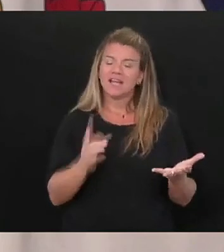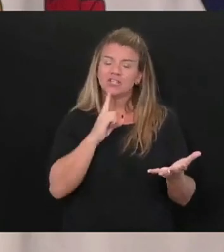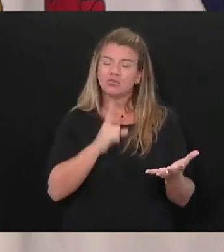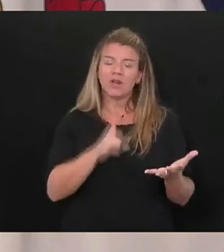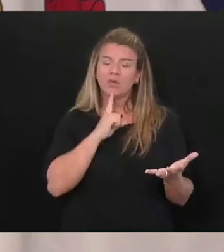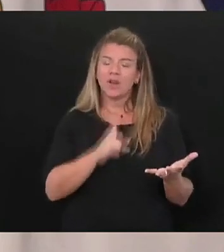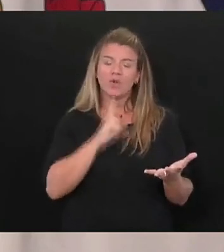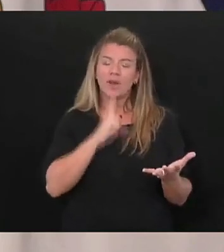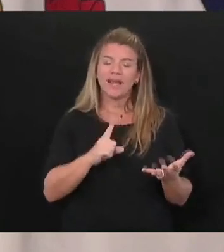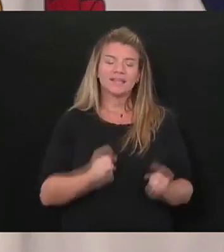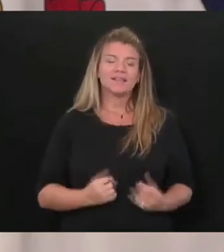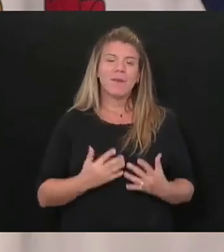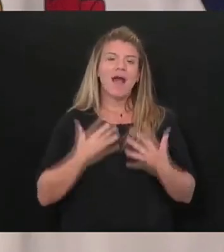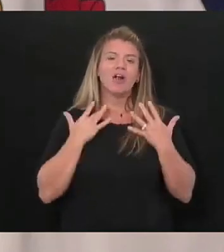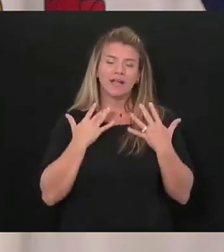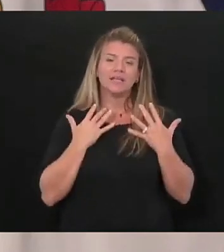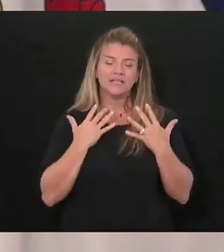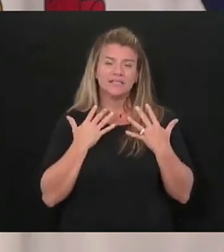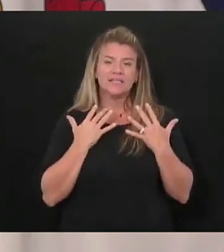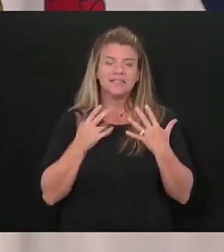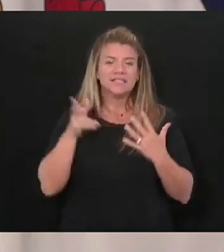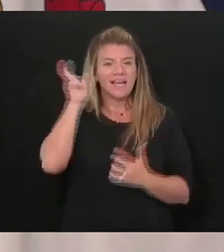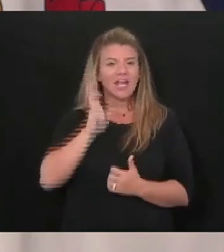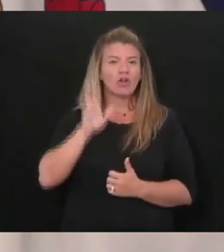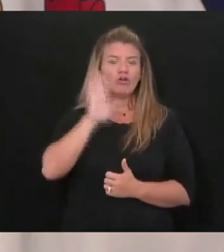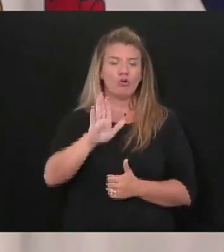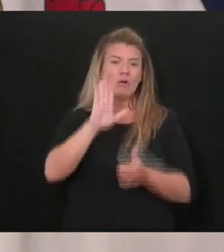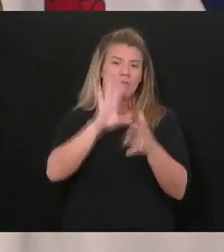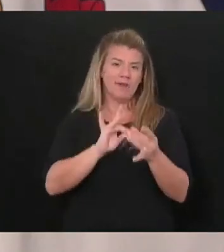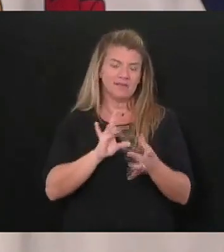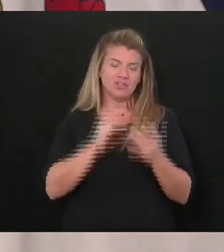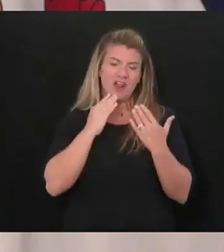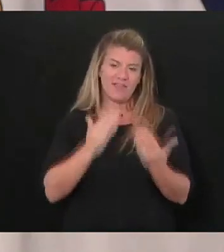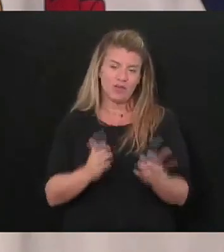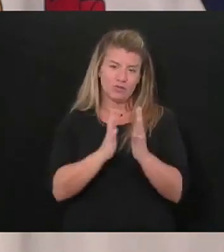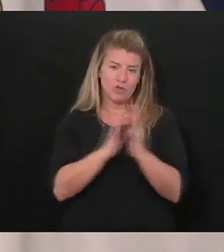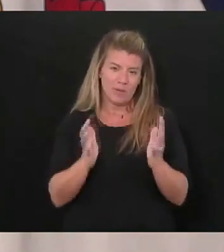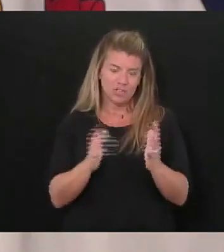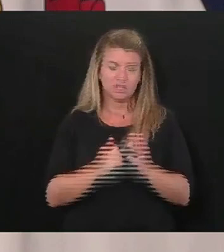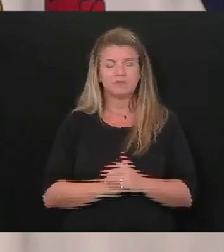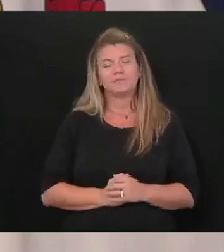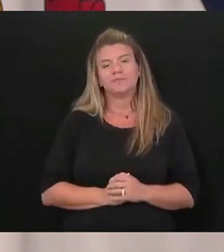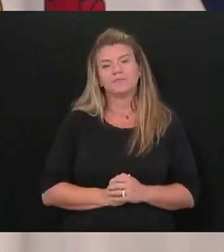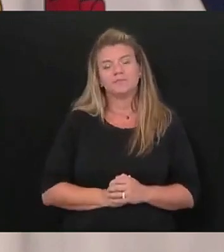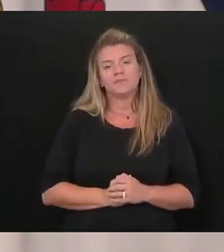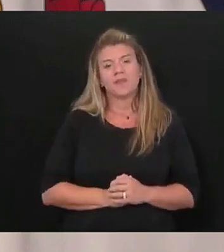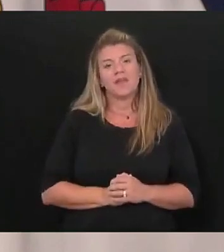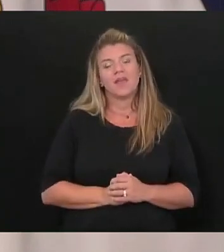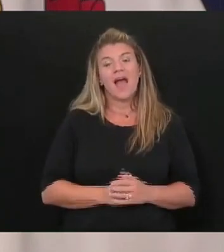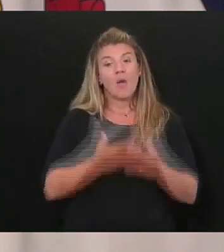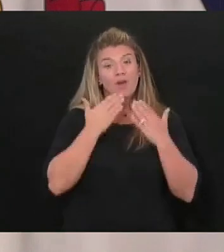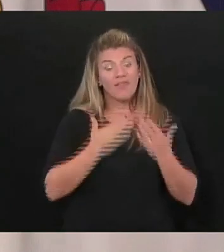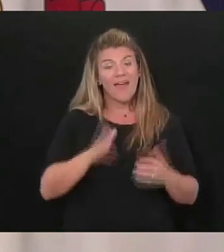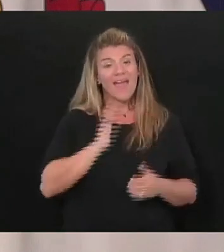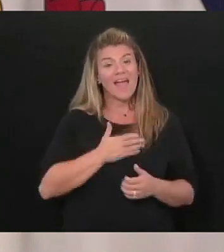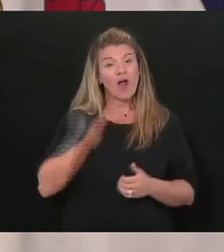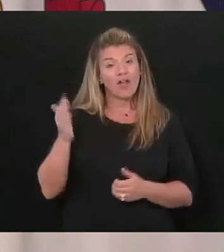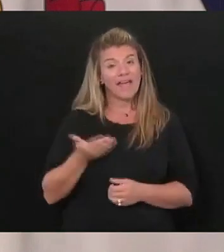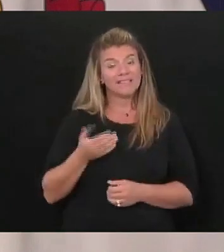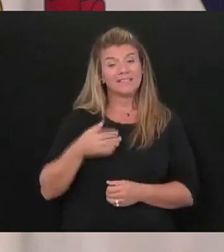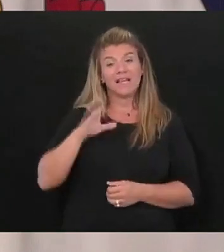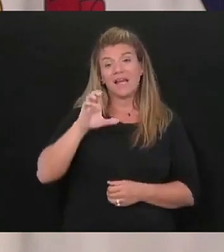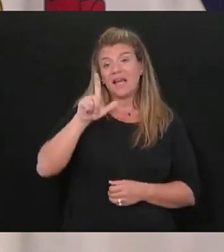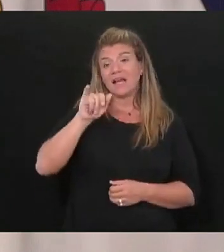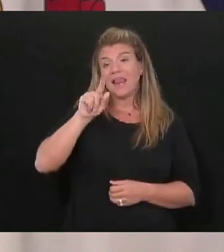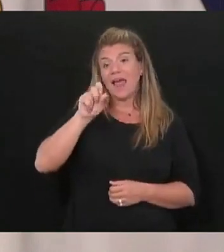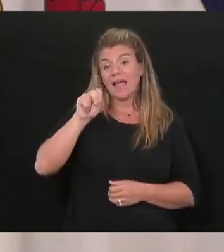just uplifting to hear you. And I thank you so much. I want to thank, our guests, Clayton and